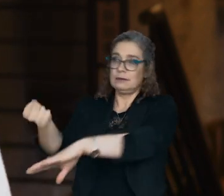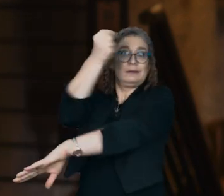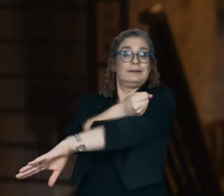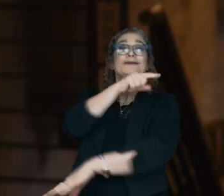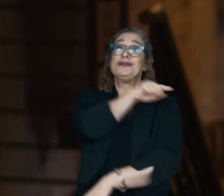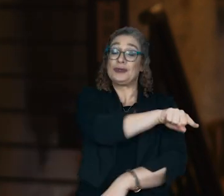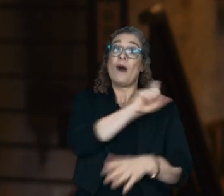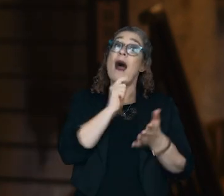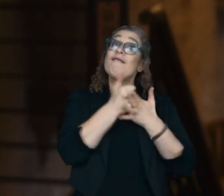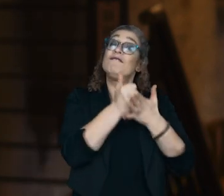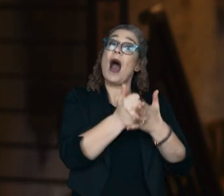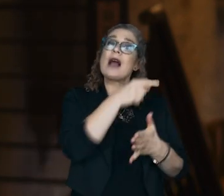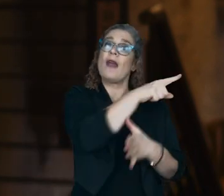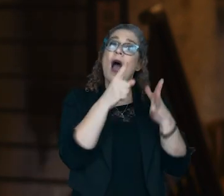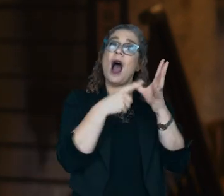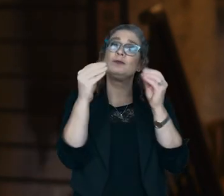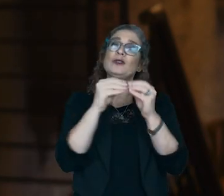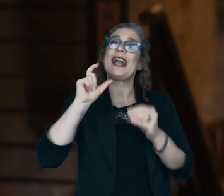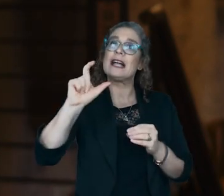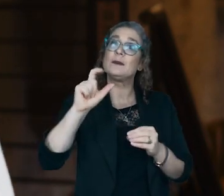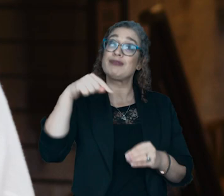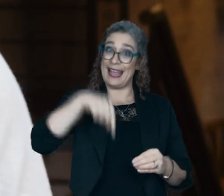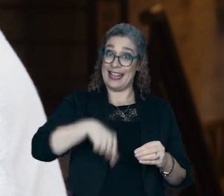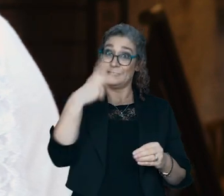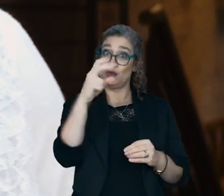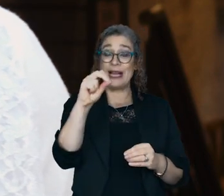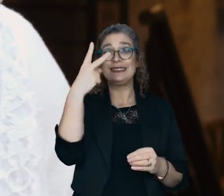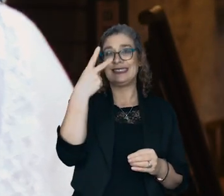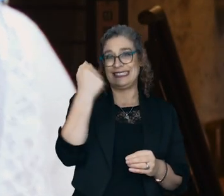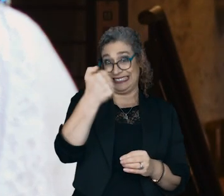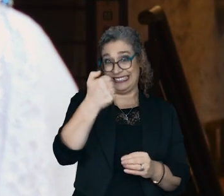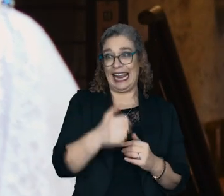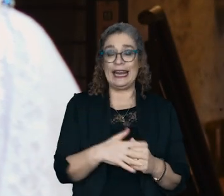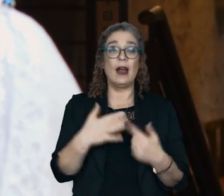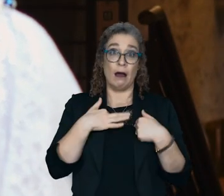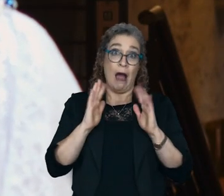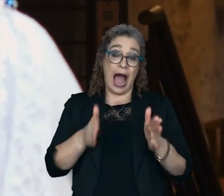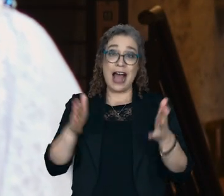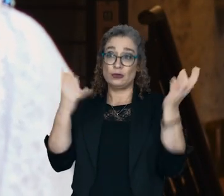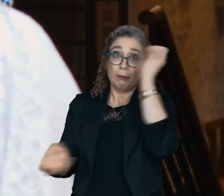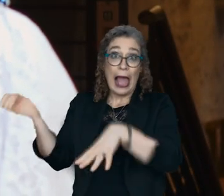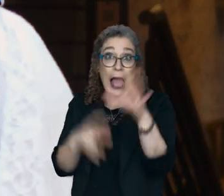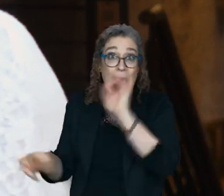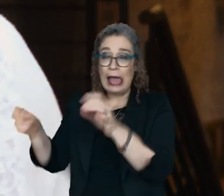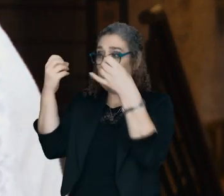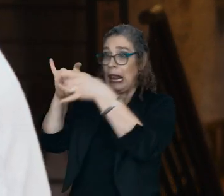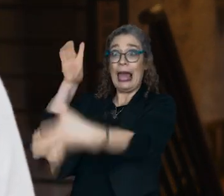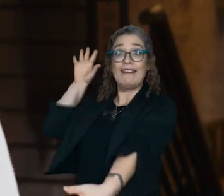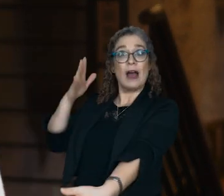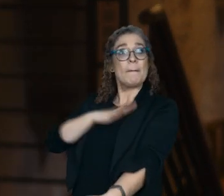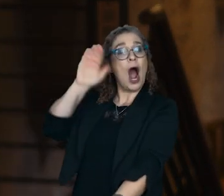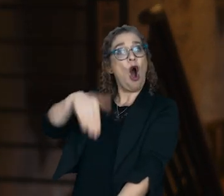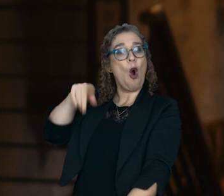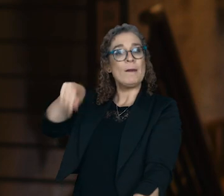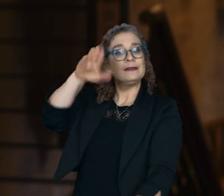of Canterbury in 2016. It meant that I had to park and leave my home to serve